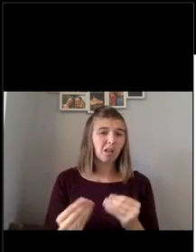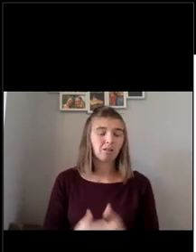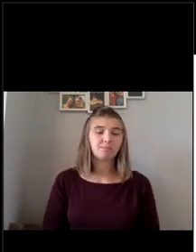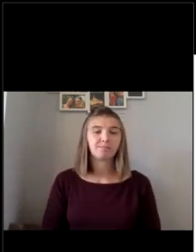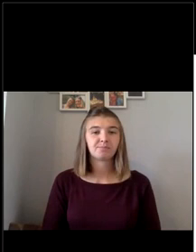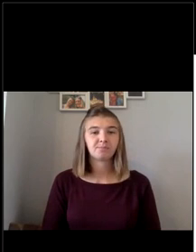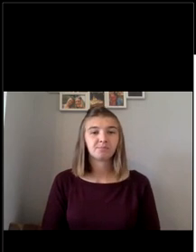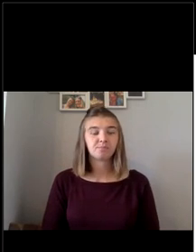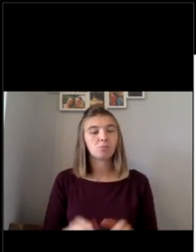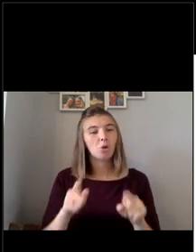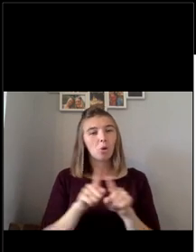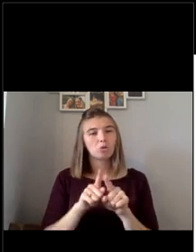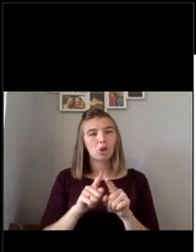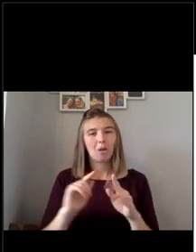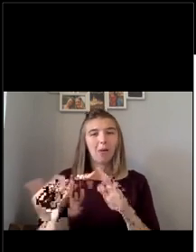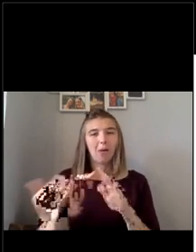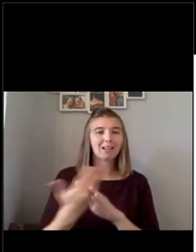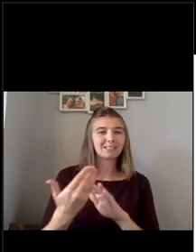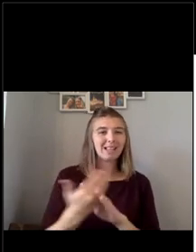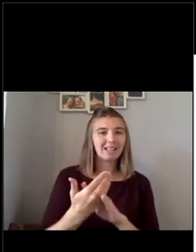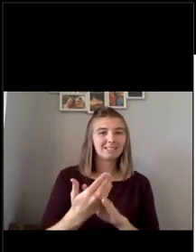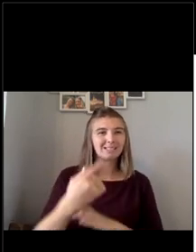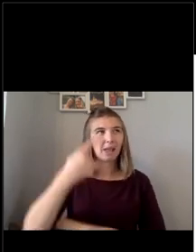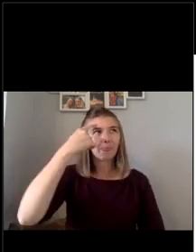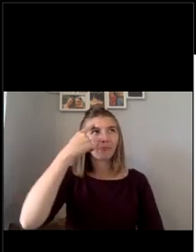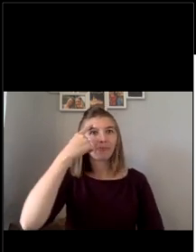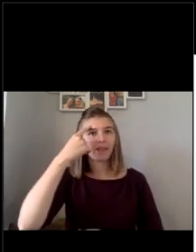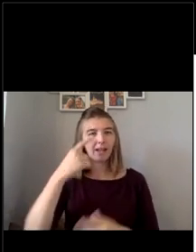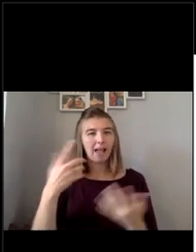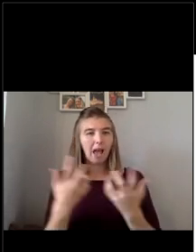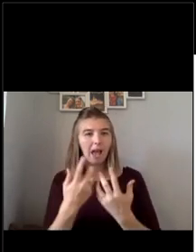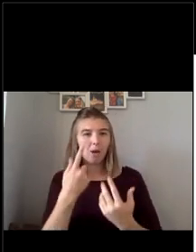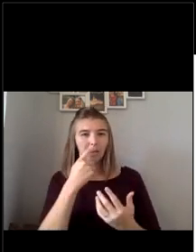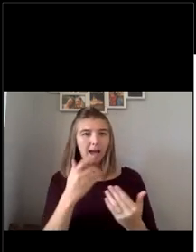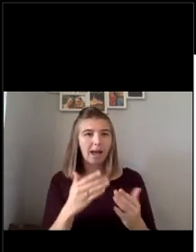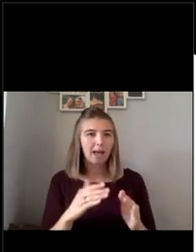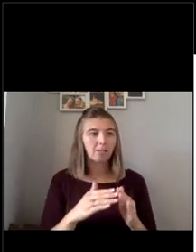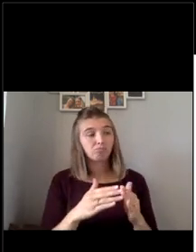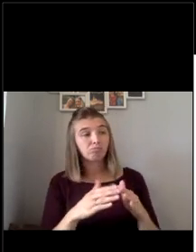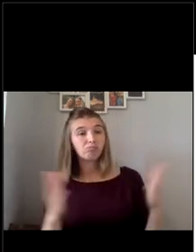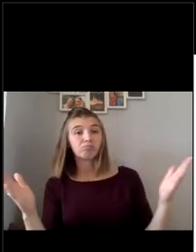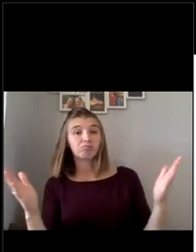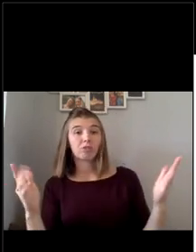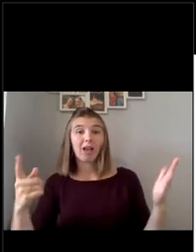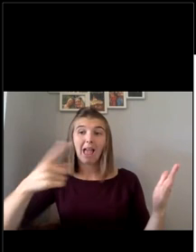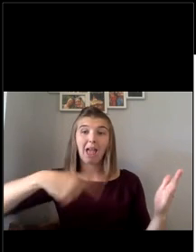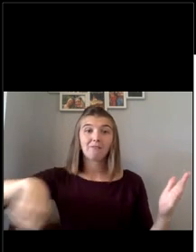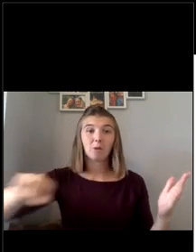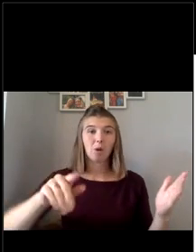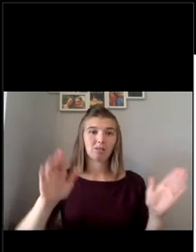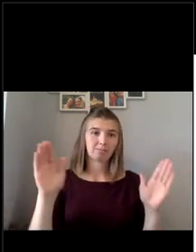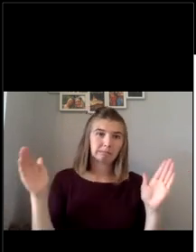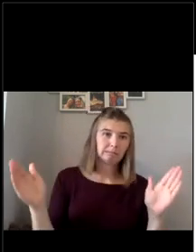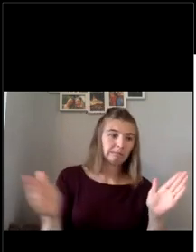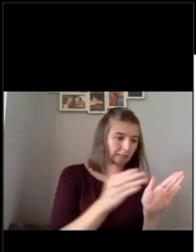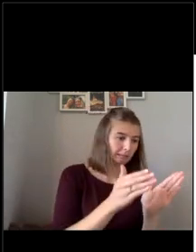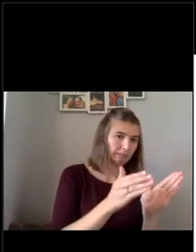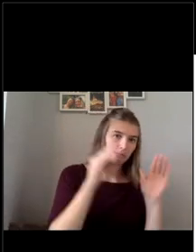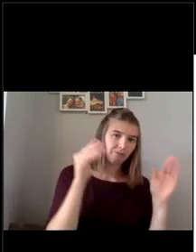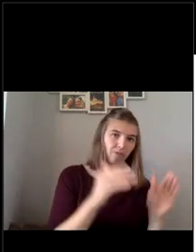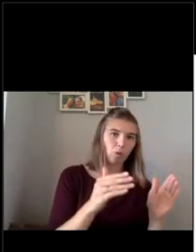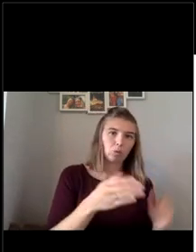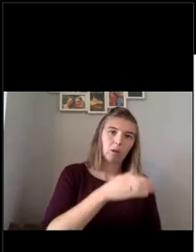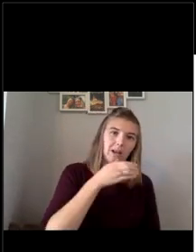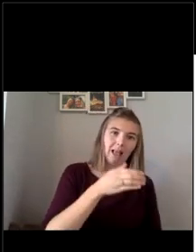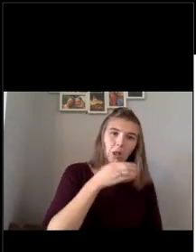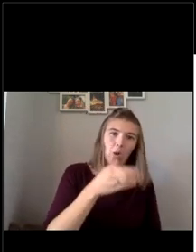as inclusive as possible. Think outside the box. Don't go for the sort of regular alcohol based activities.